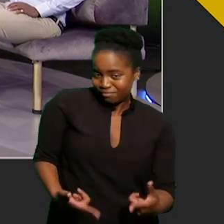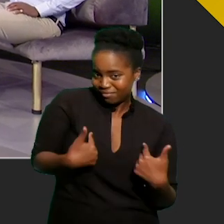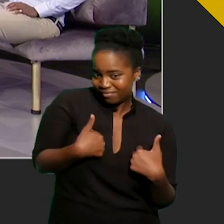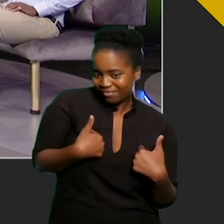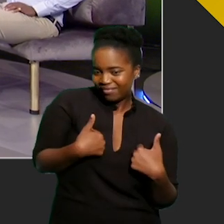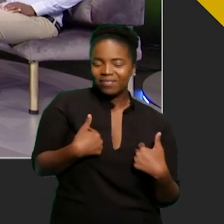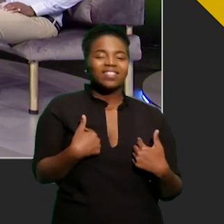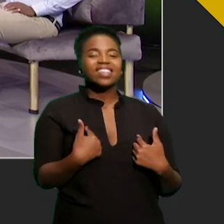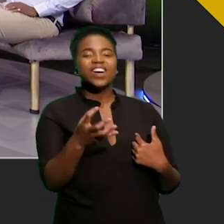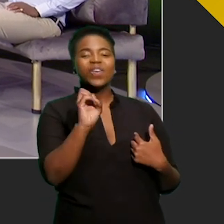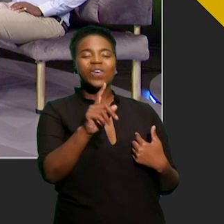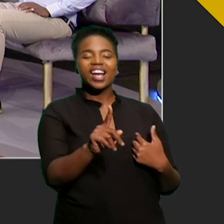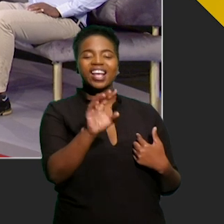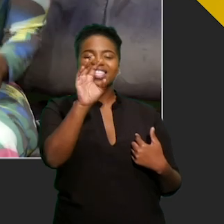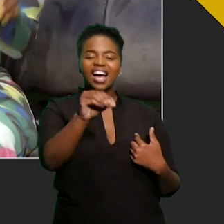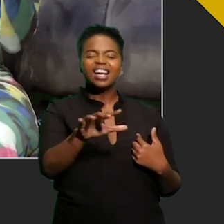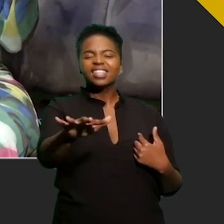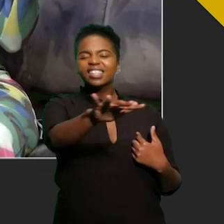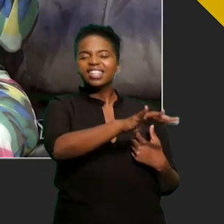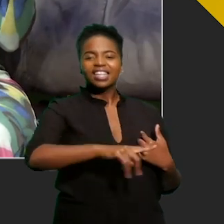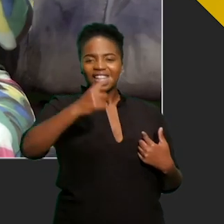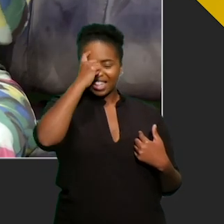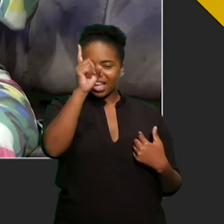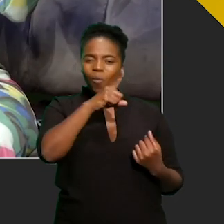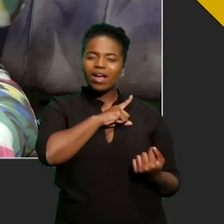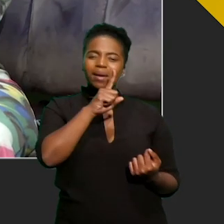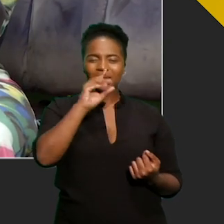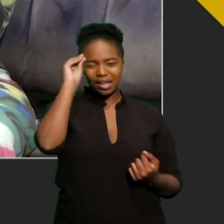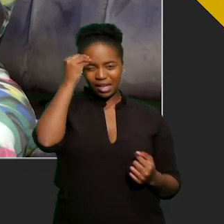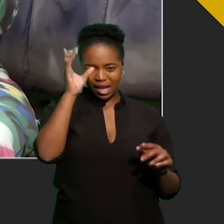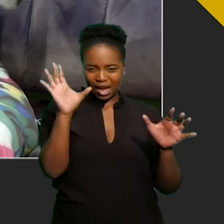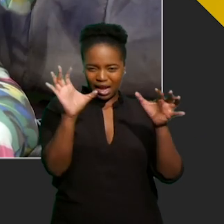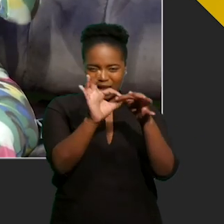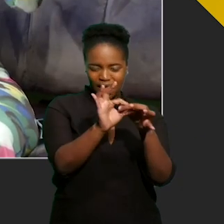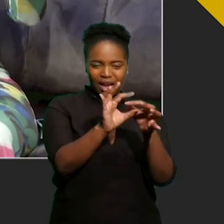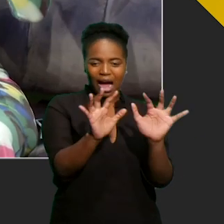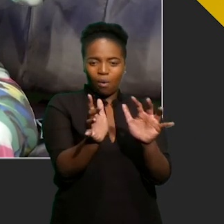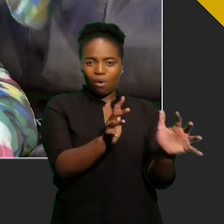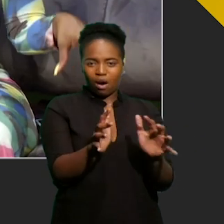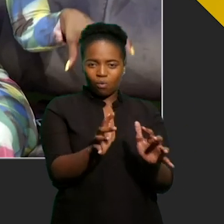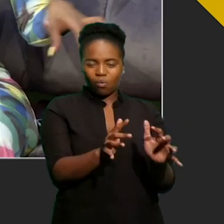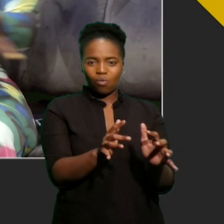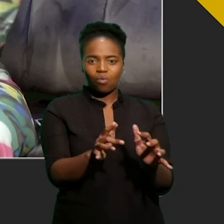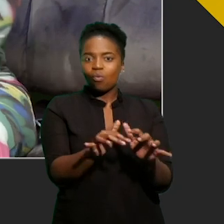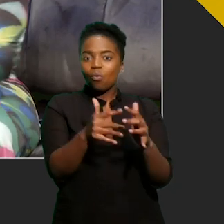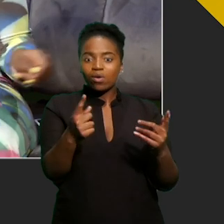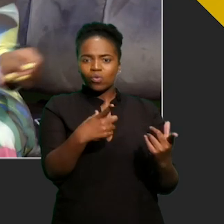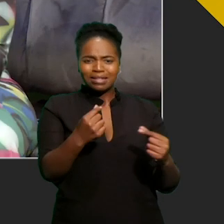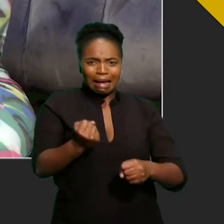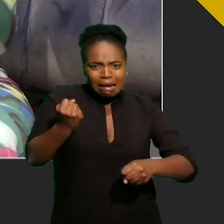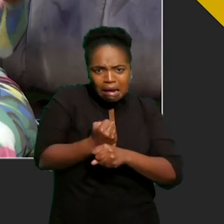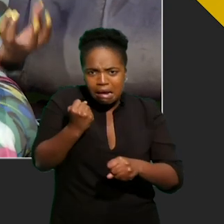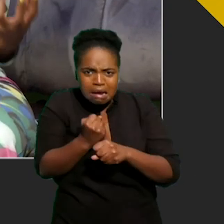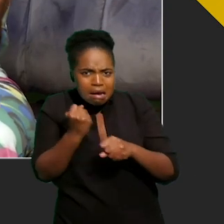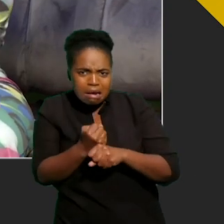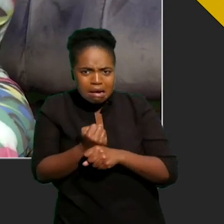Let's maybe quickly ask Basa, because I'm quite interested in making the connection between the two. If you're going to go to such lengths